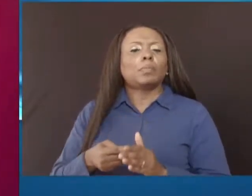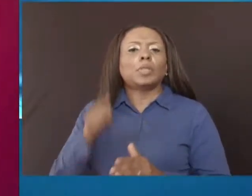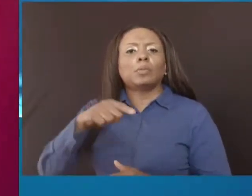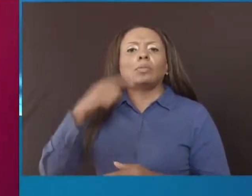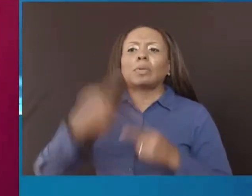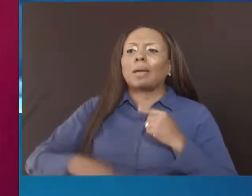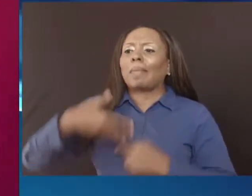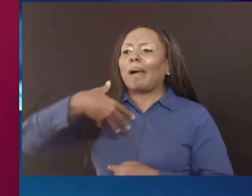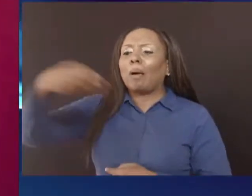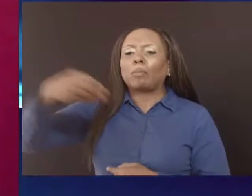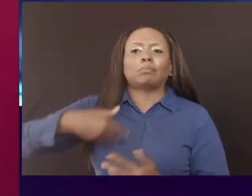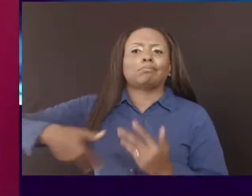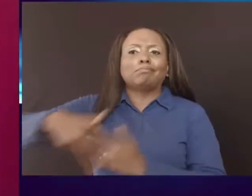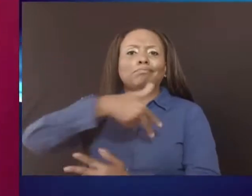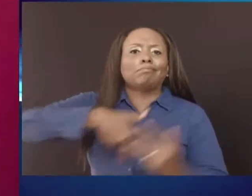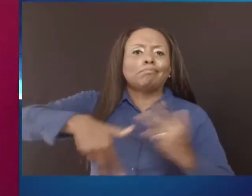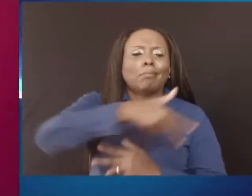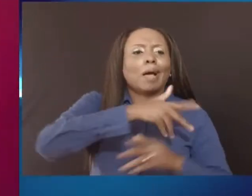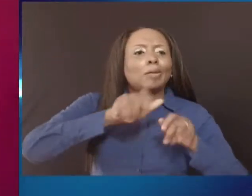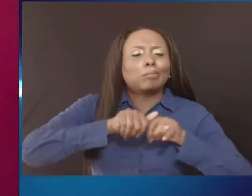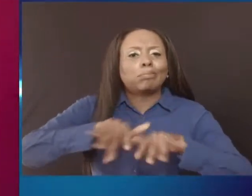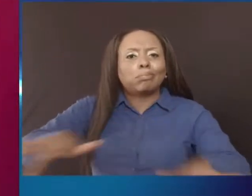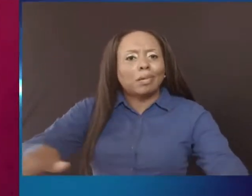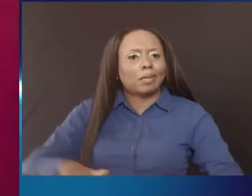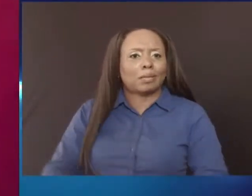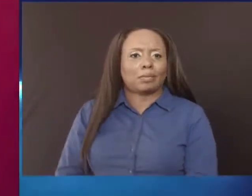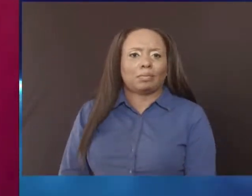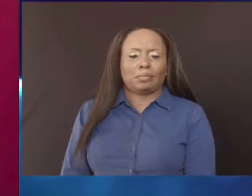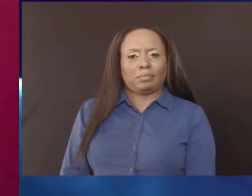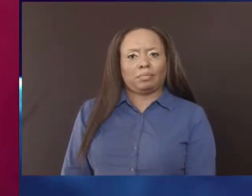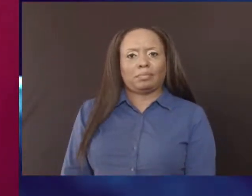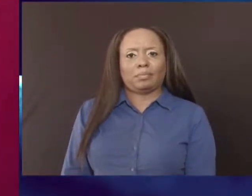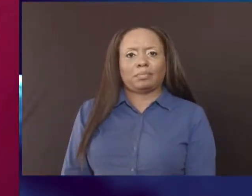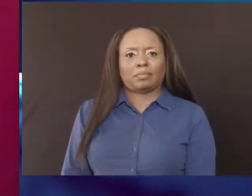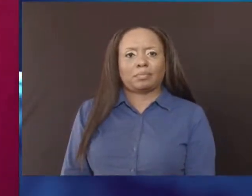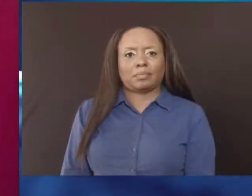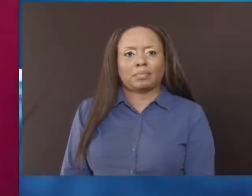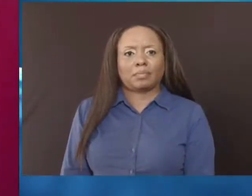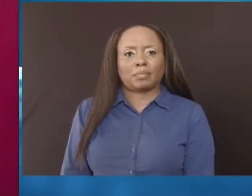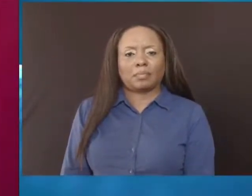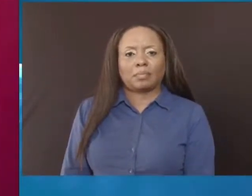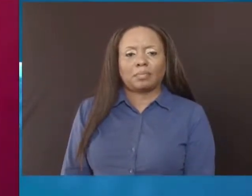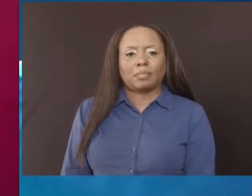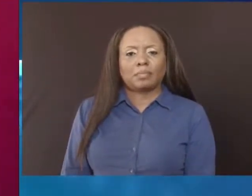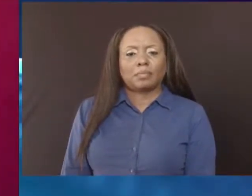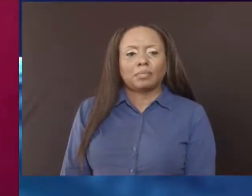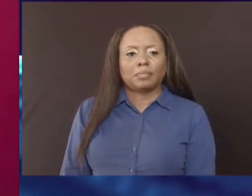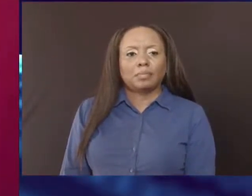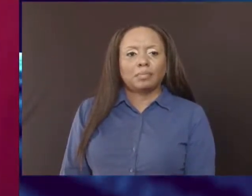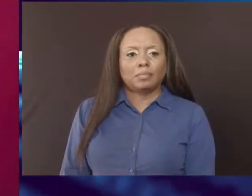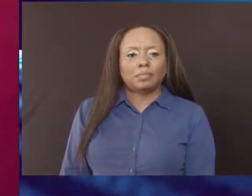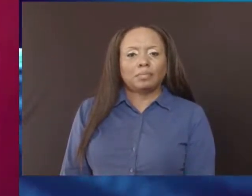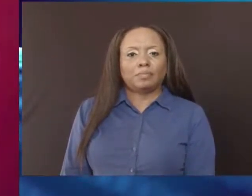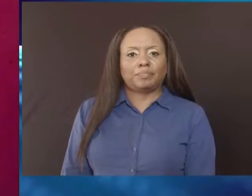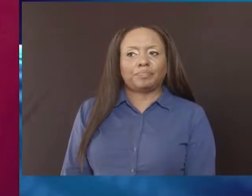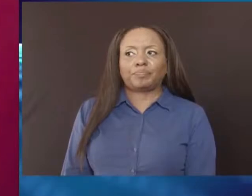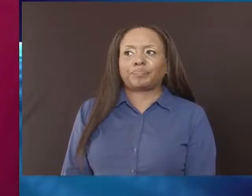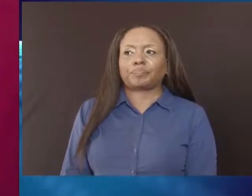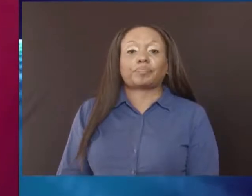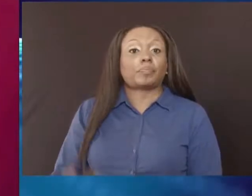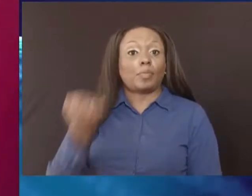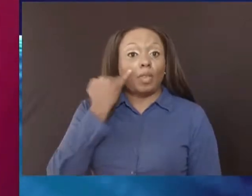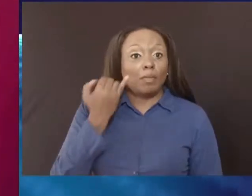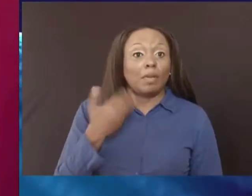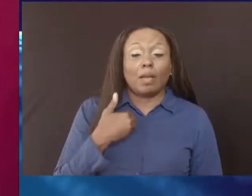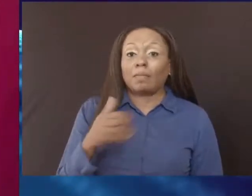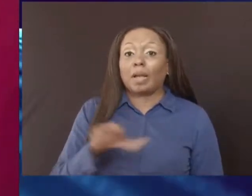ability to spread COVID-19 to others. And obviously, if you are vulnerable, if you have a